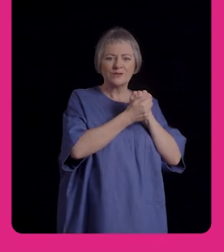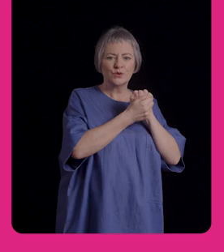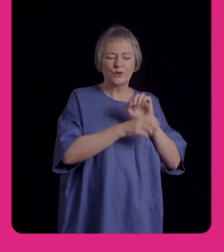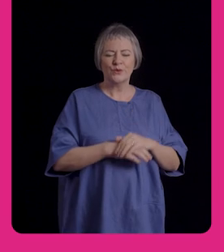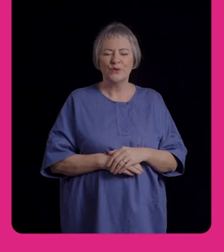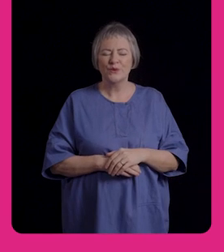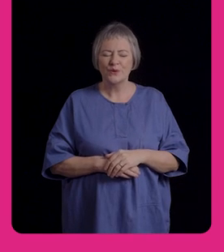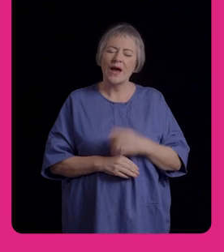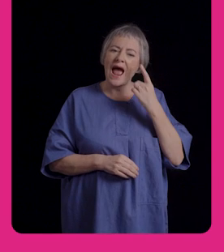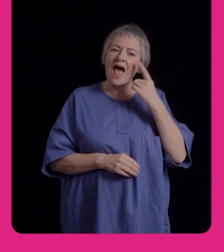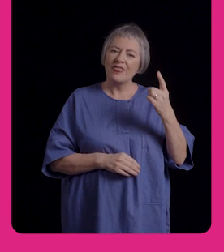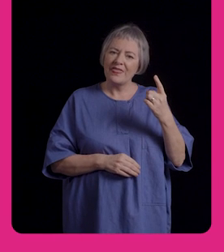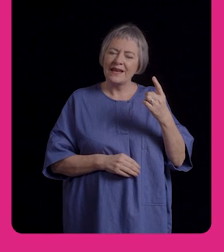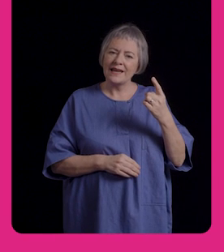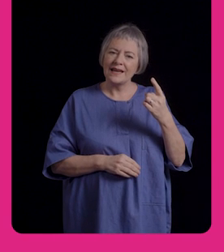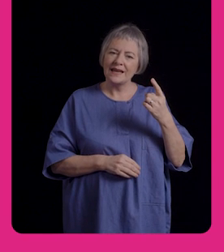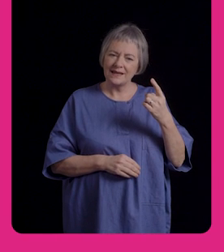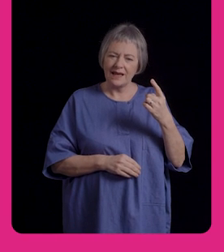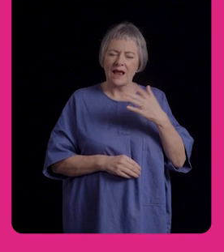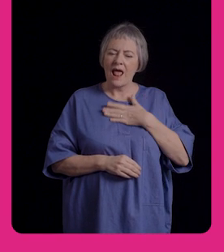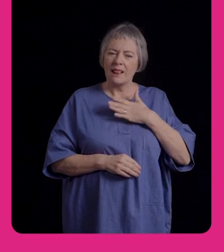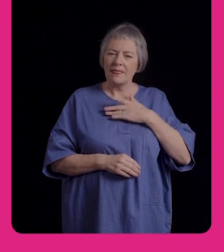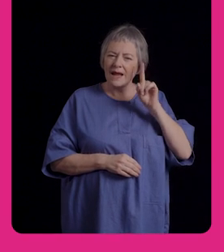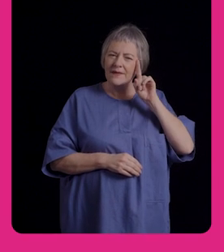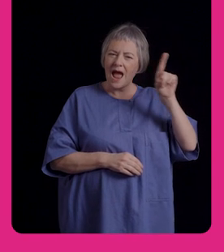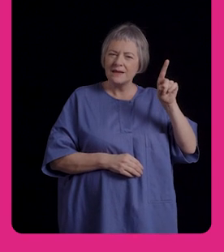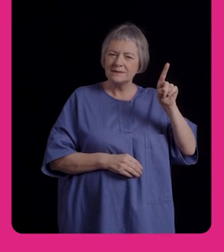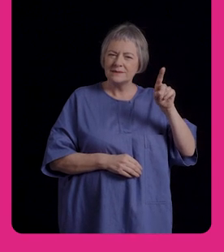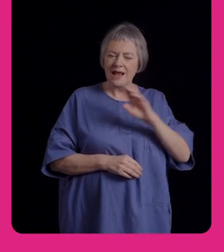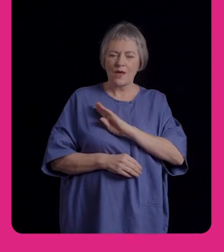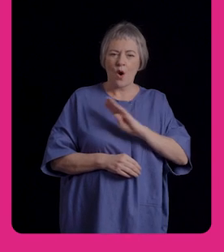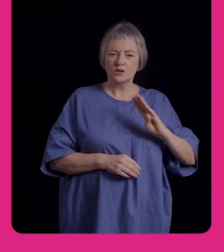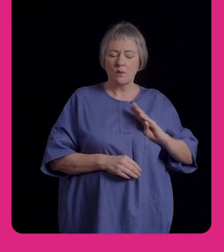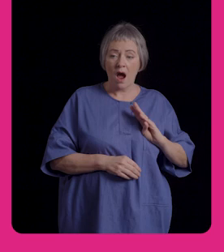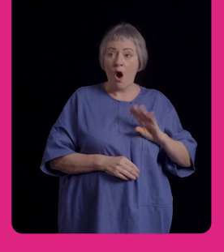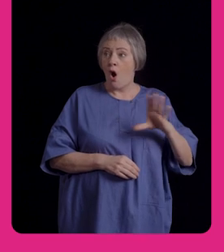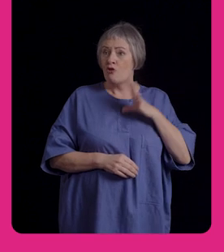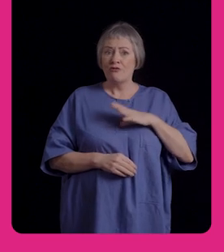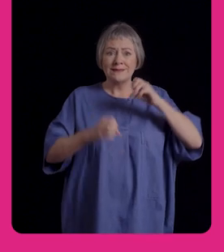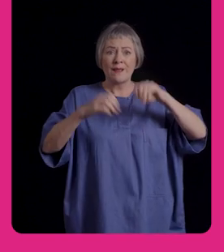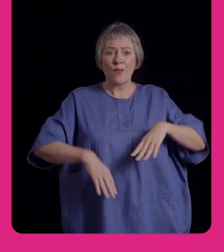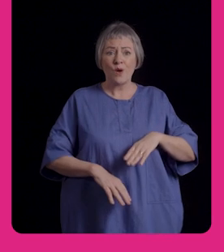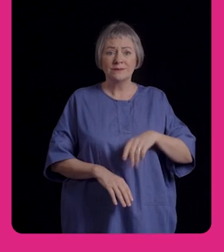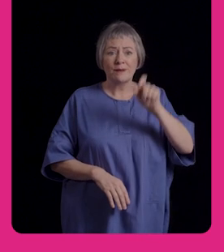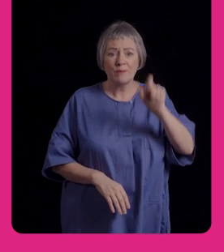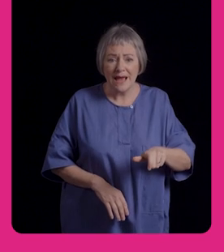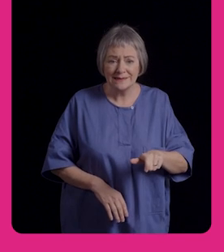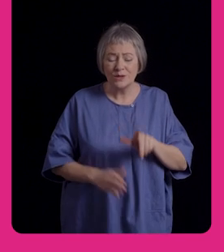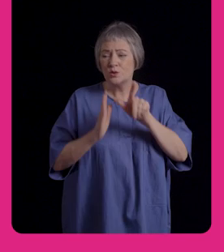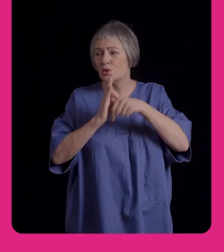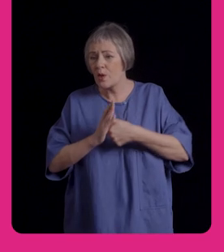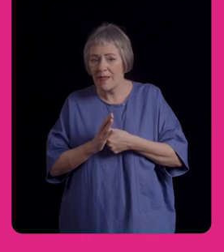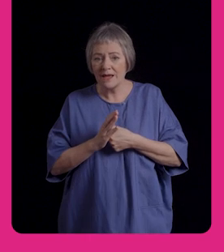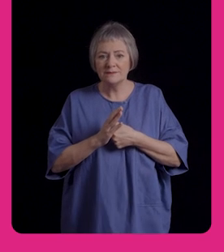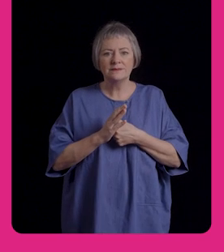Cool. I think that I kind of like the idea that Osborne is like, we've already lost someone. You know, it's too late. This is